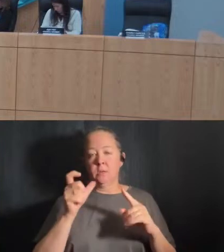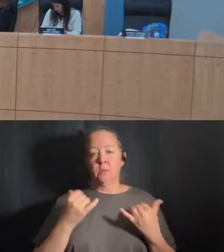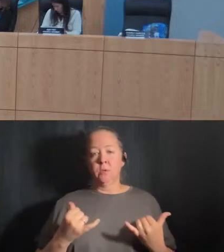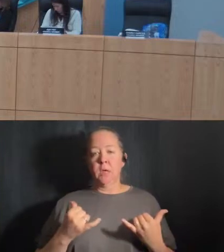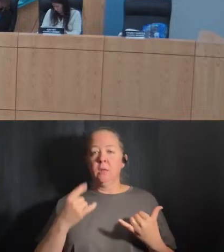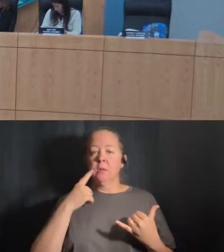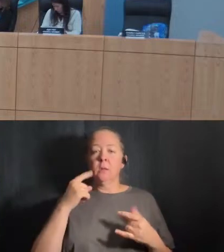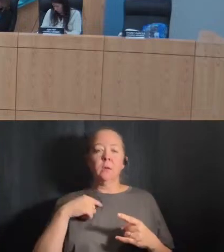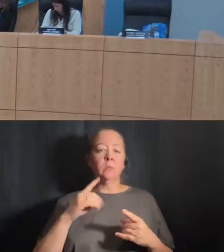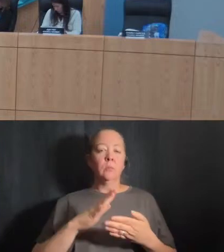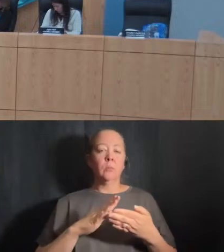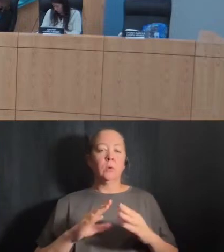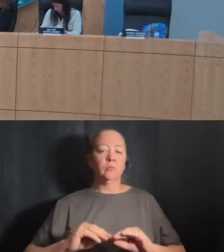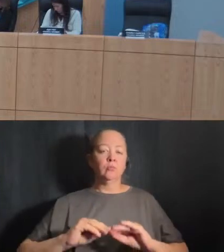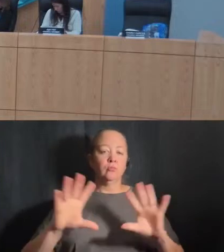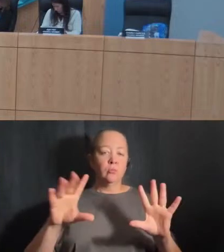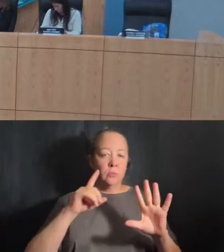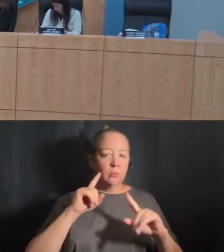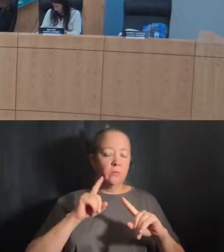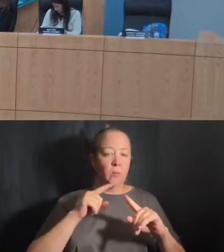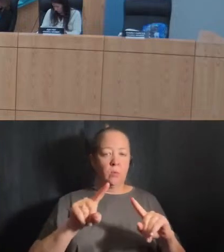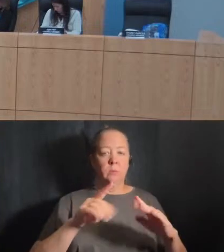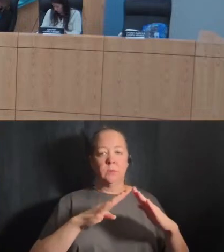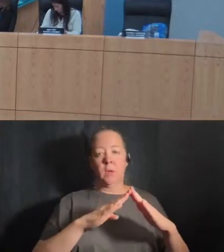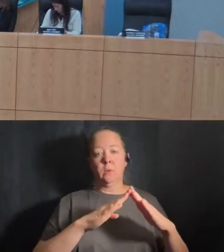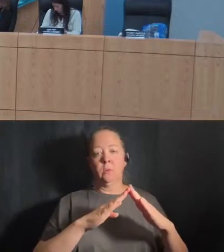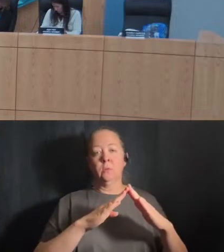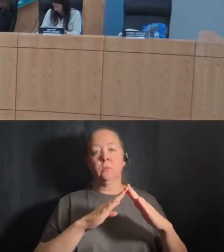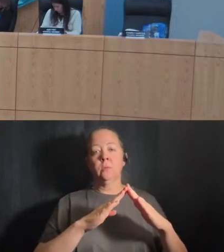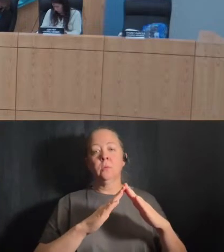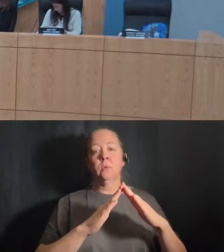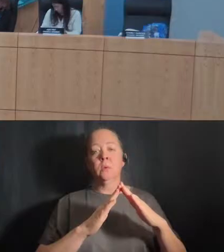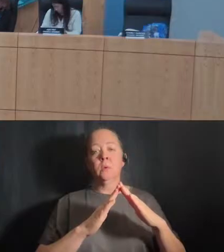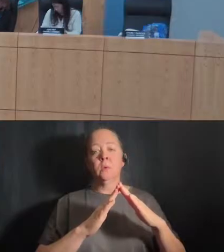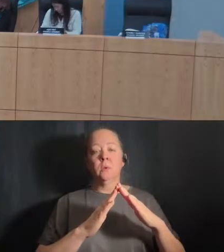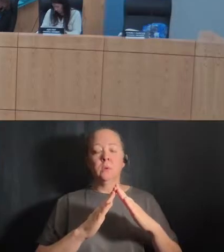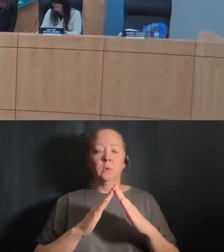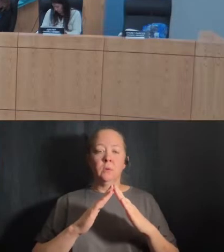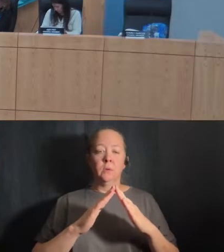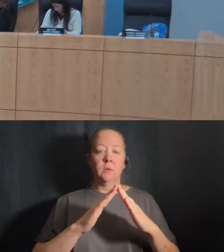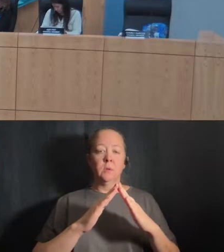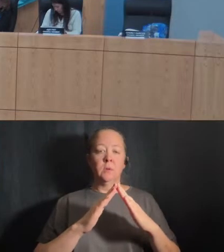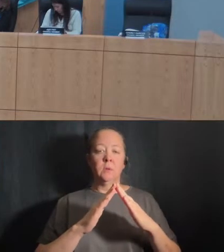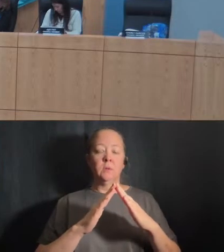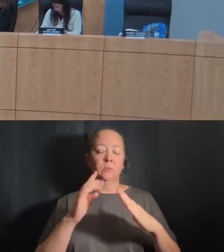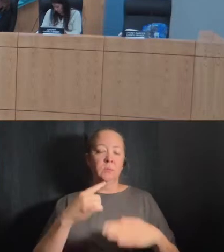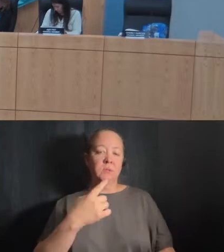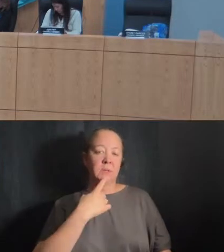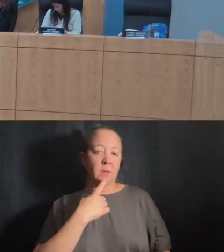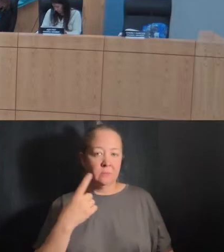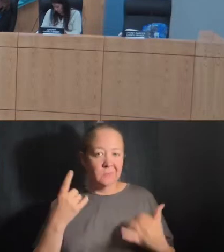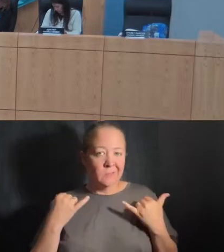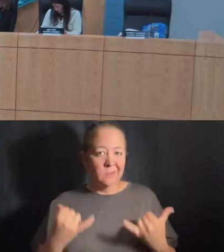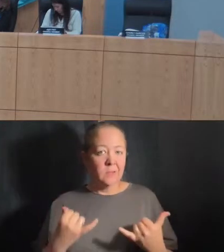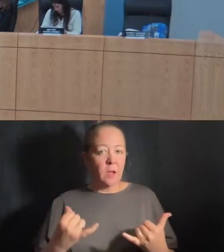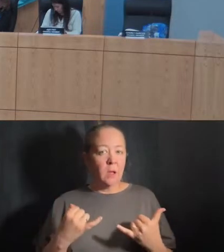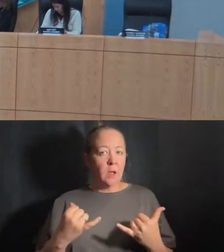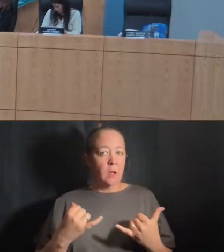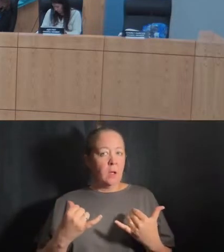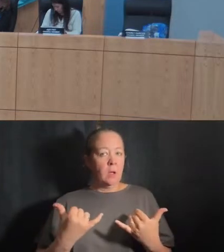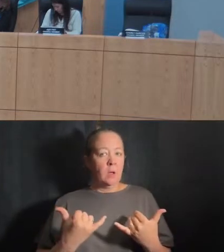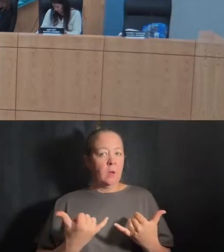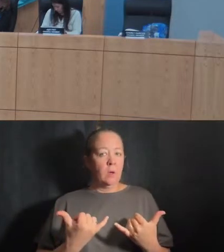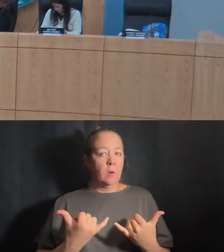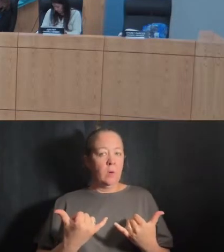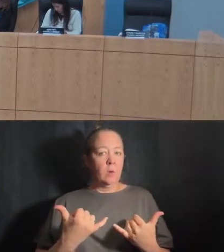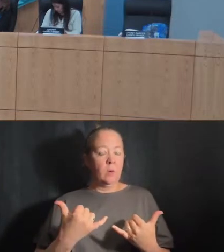to the town is saying, are we now where we want to be? Do we now have the staff we